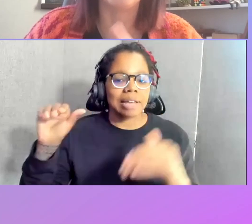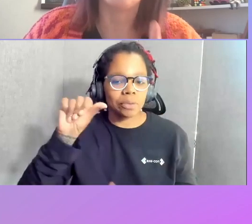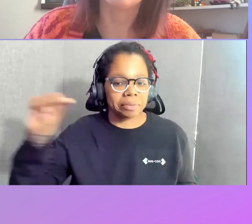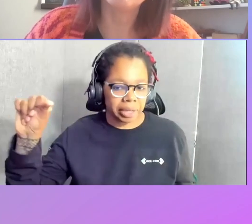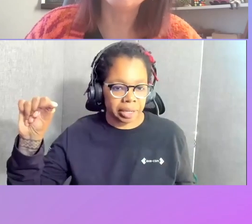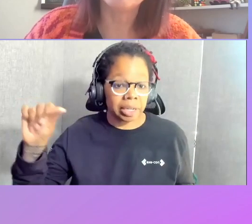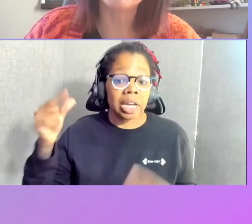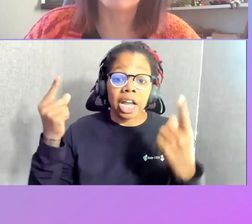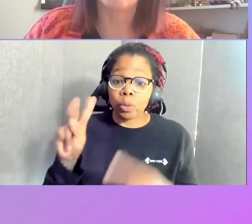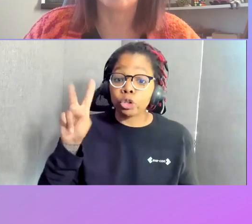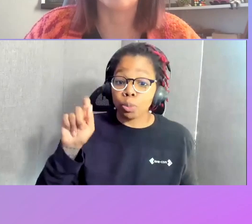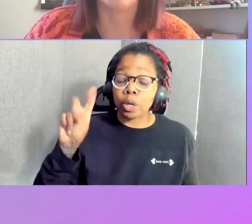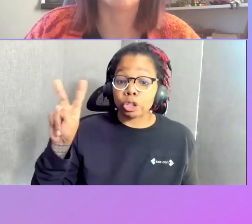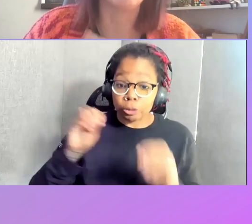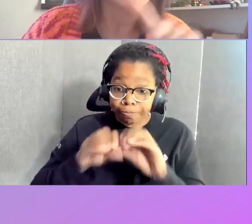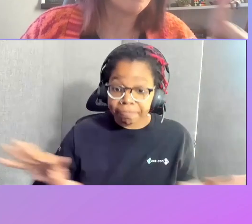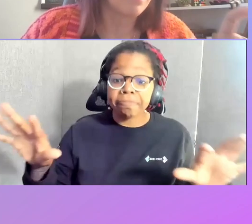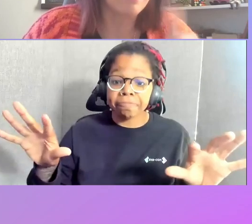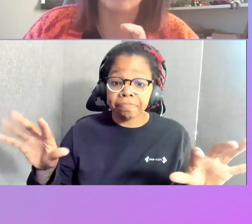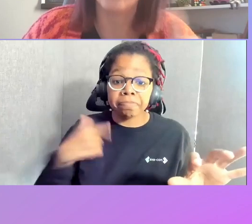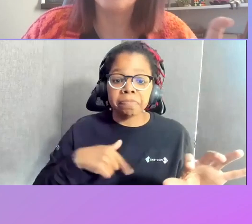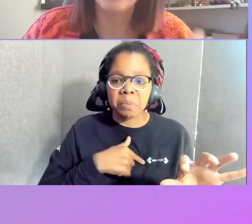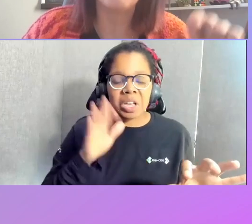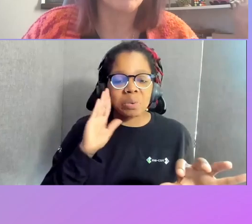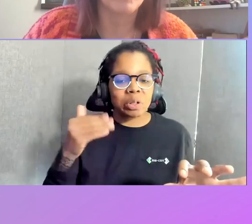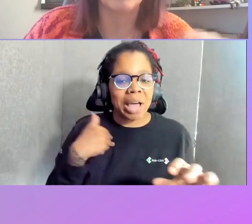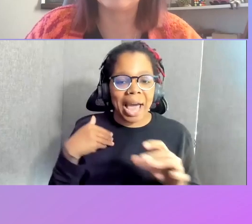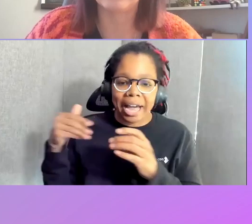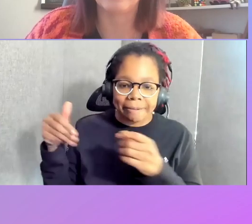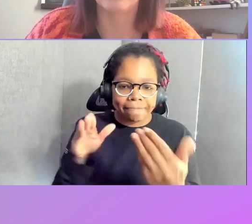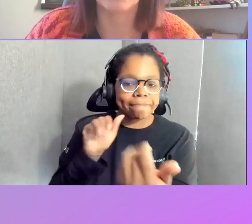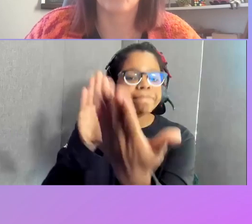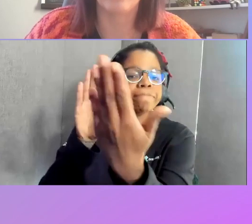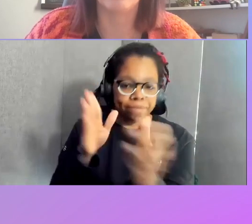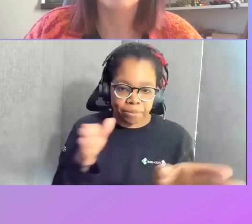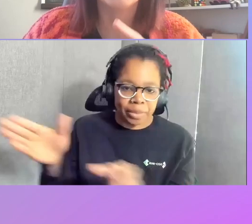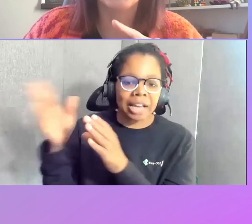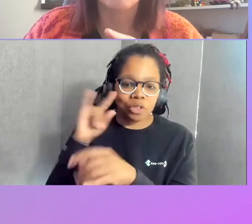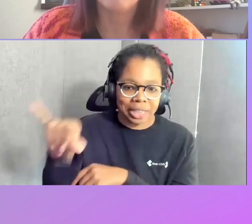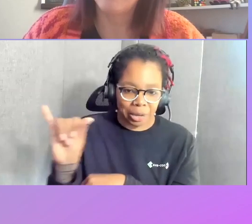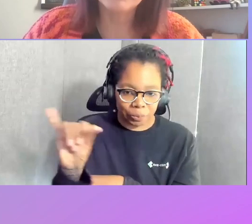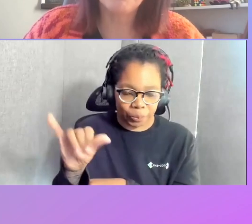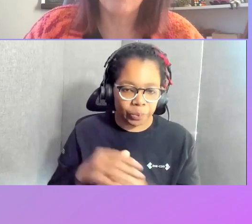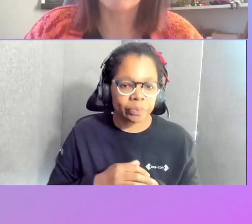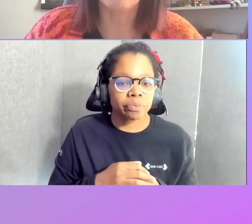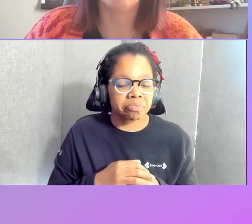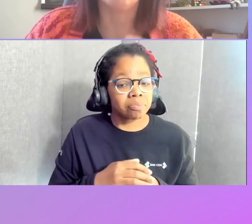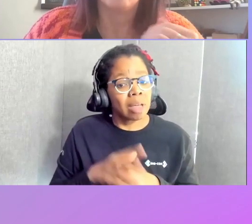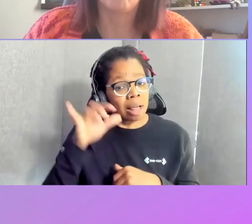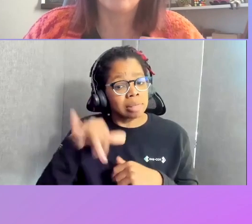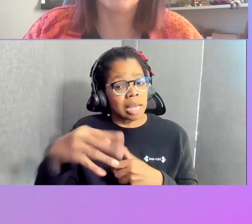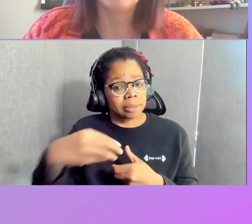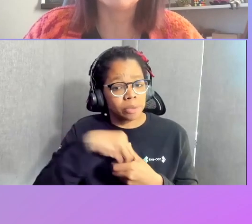And when 2.2 comes out, we will have a roadmap and we will get to that as well. So that's a part